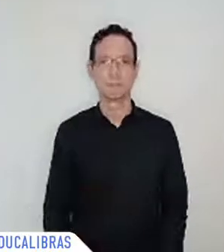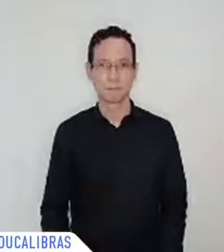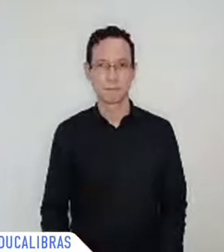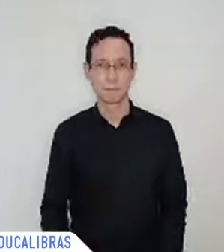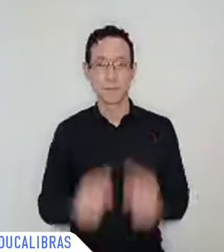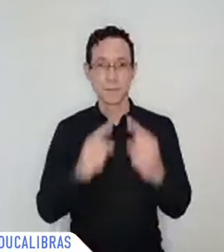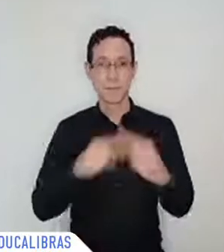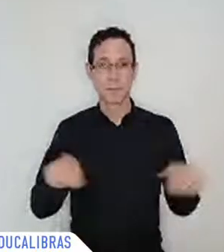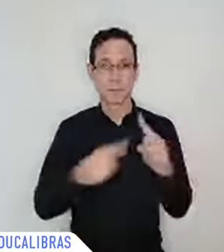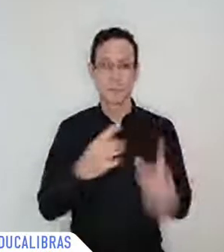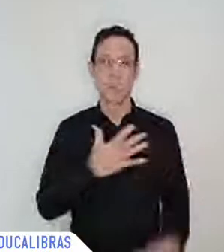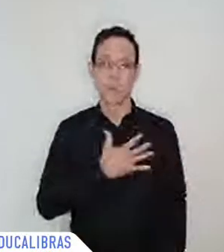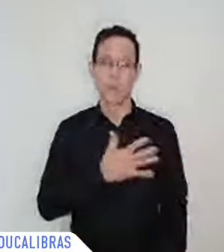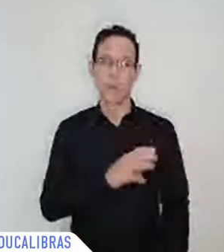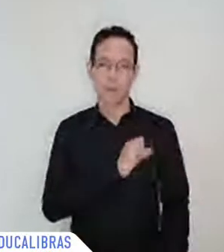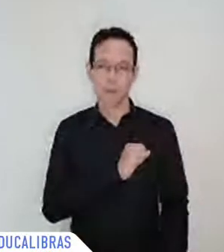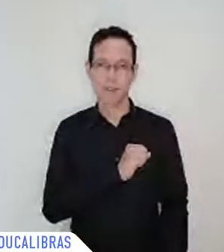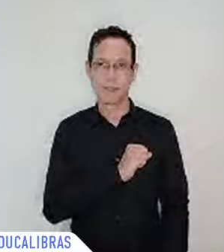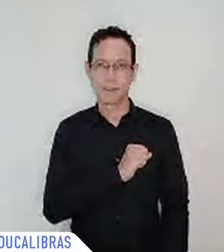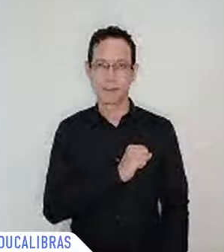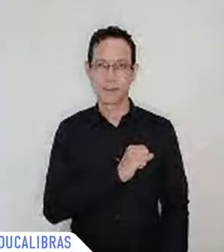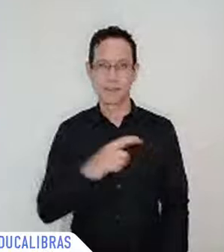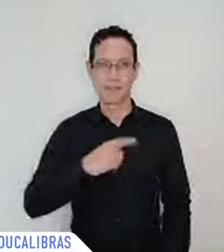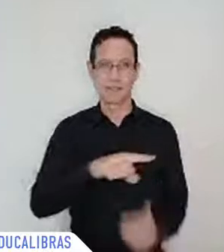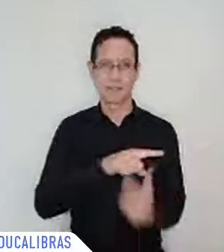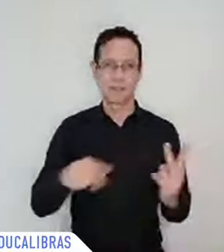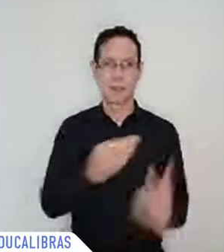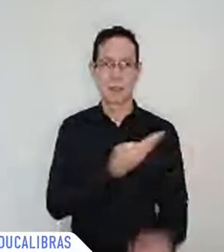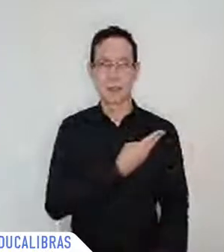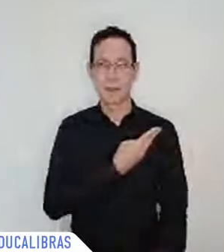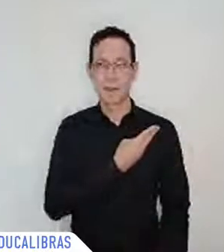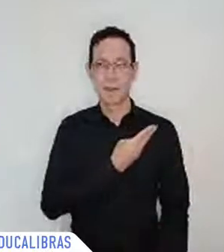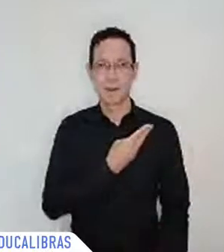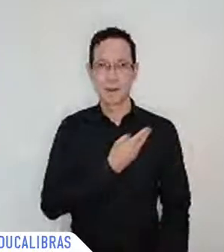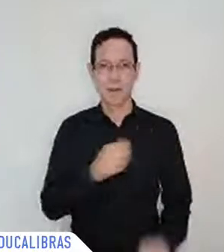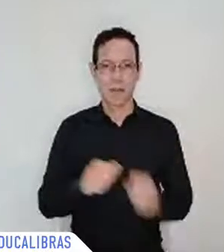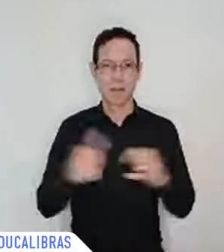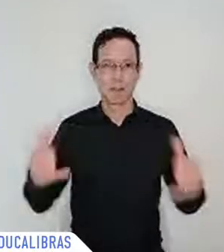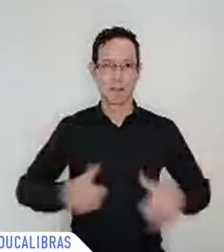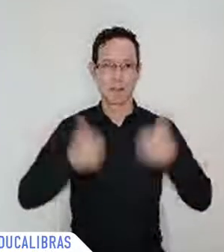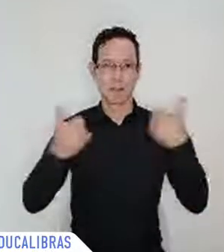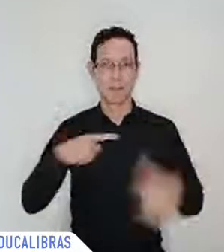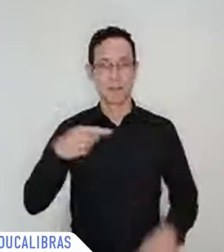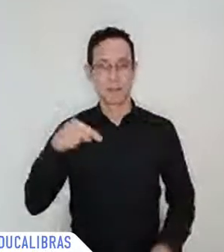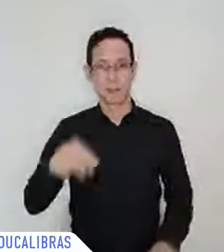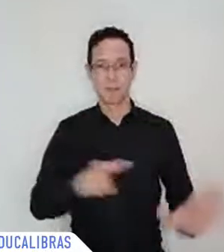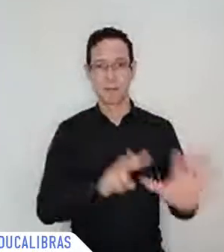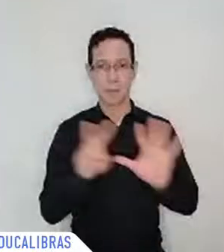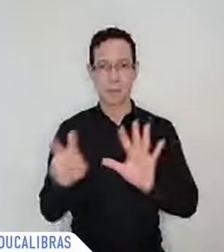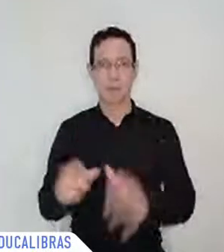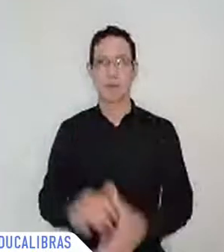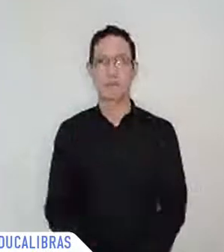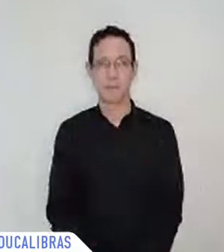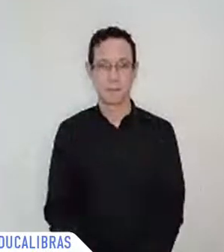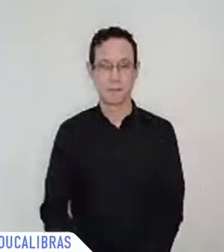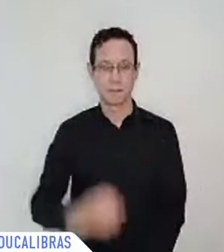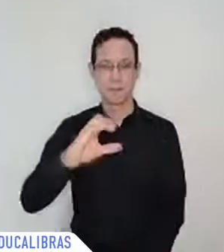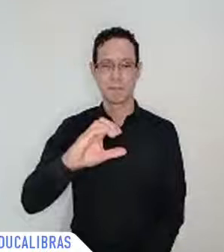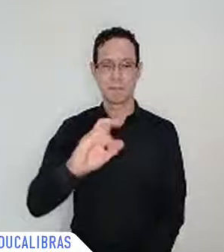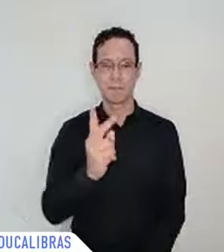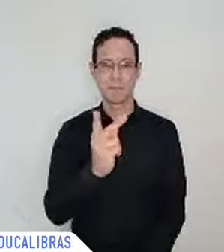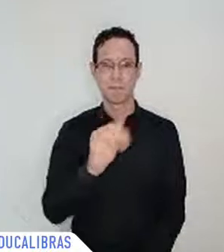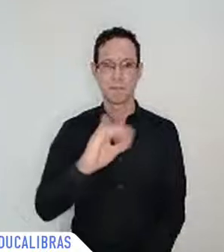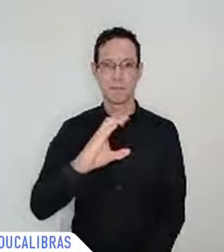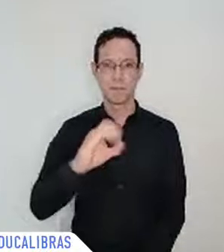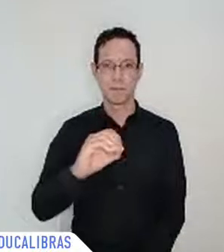religion. It's a brilliant book by Julian Spauer. And this is essential for us to be able to talk to